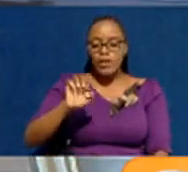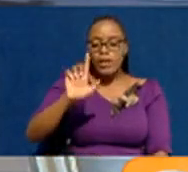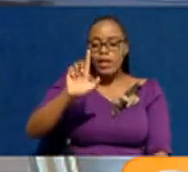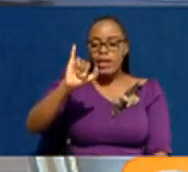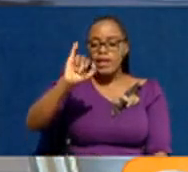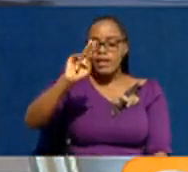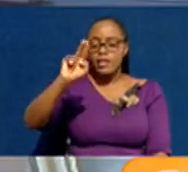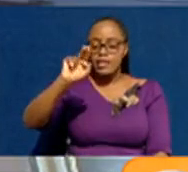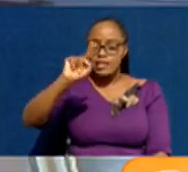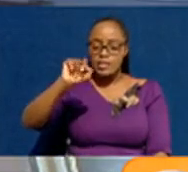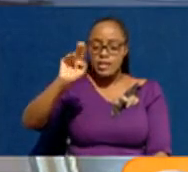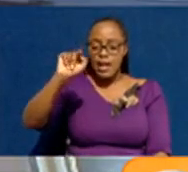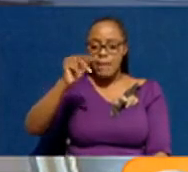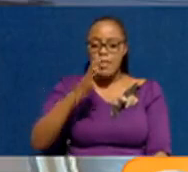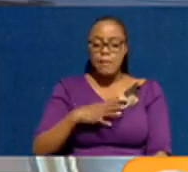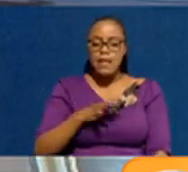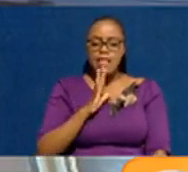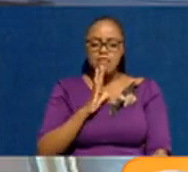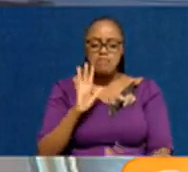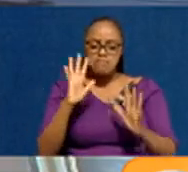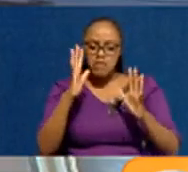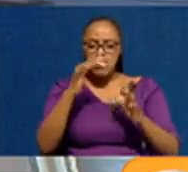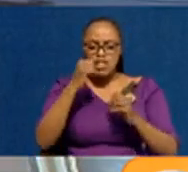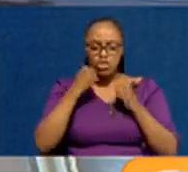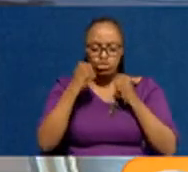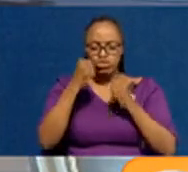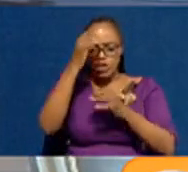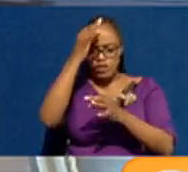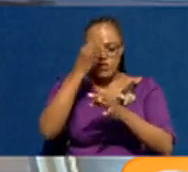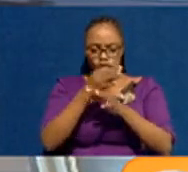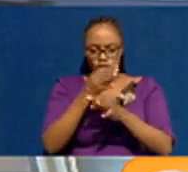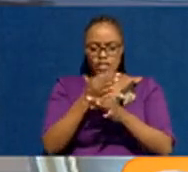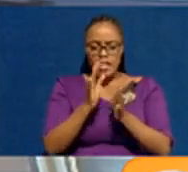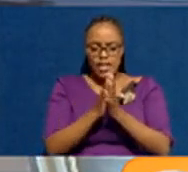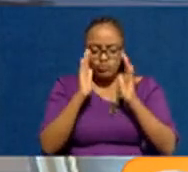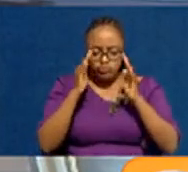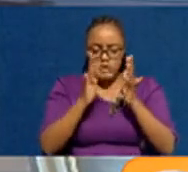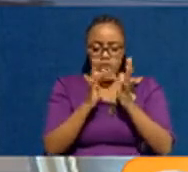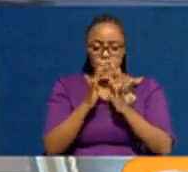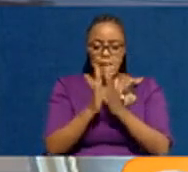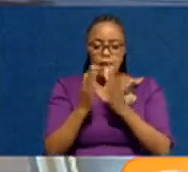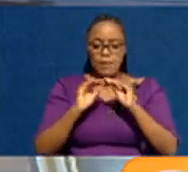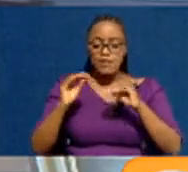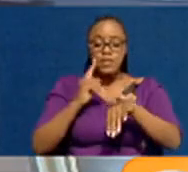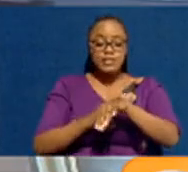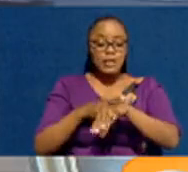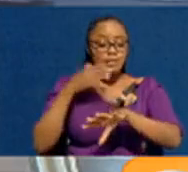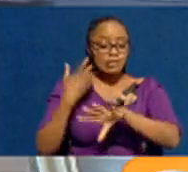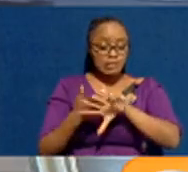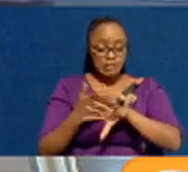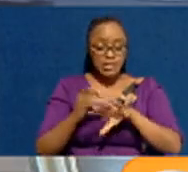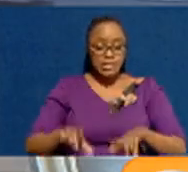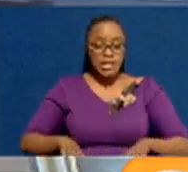II. Speakers praised the Queen's firm Christian faith and turning to the teachings of the Bible during difficult times in her